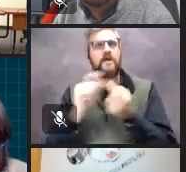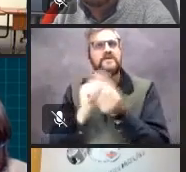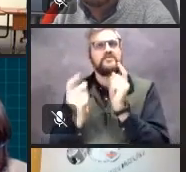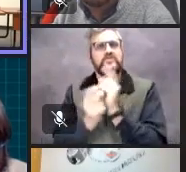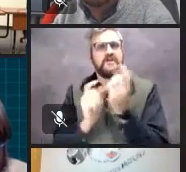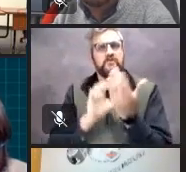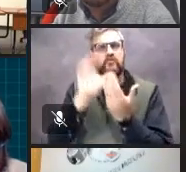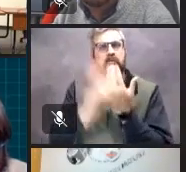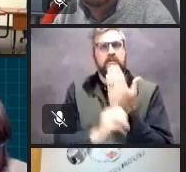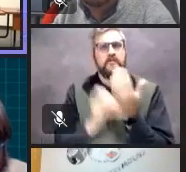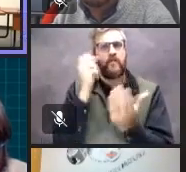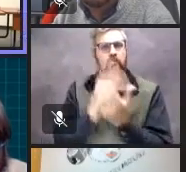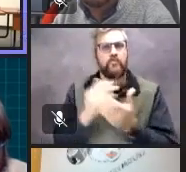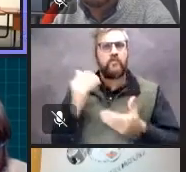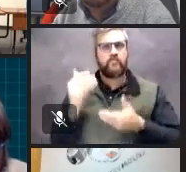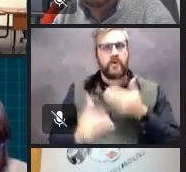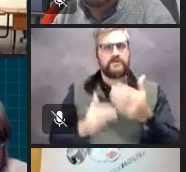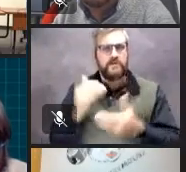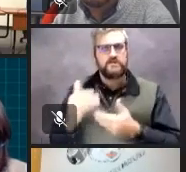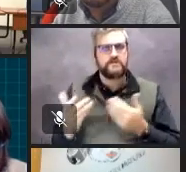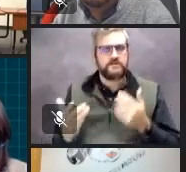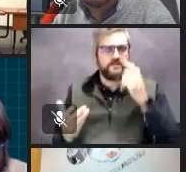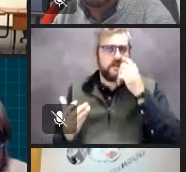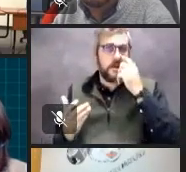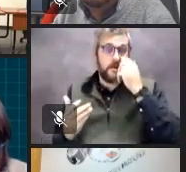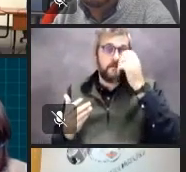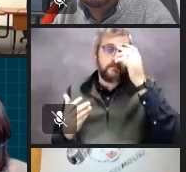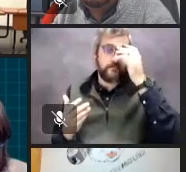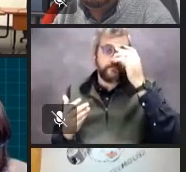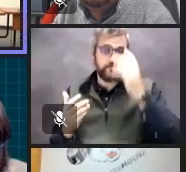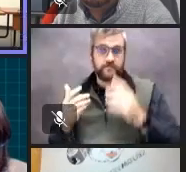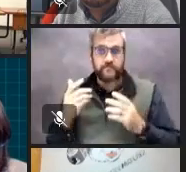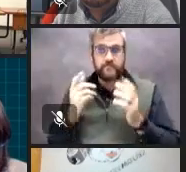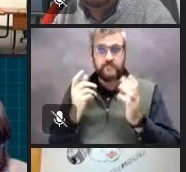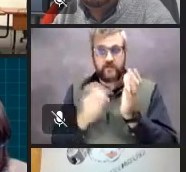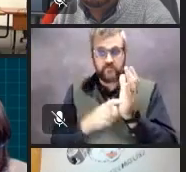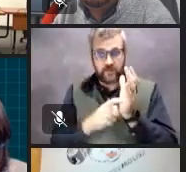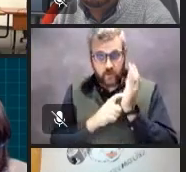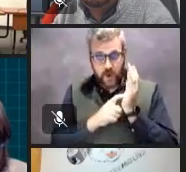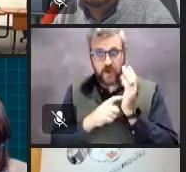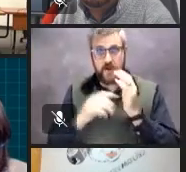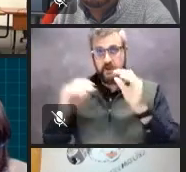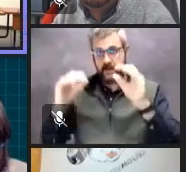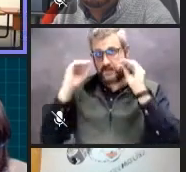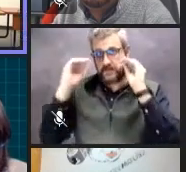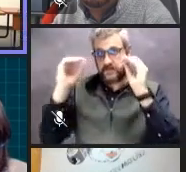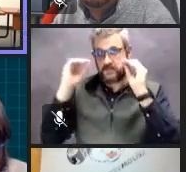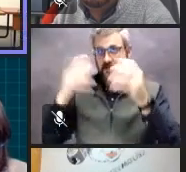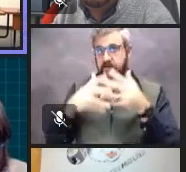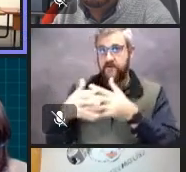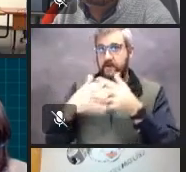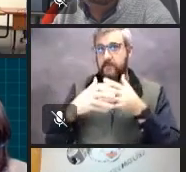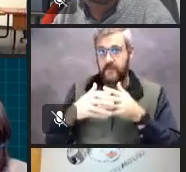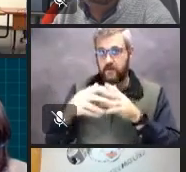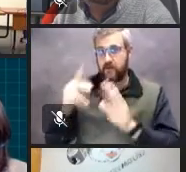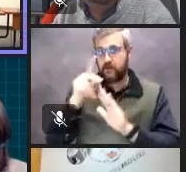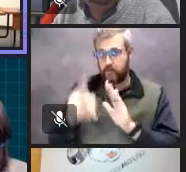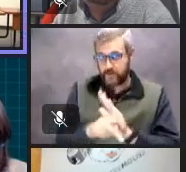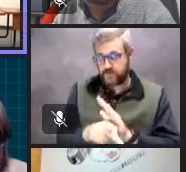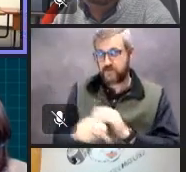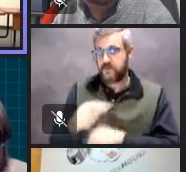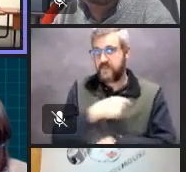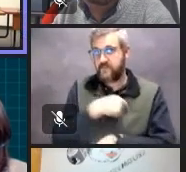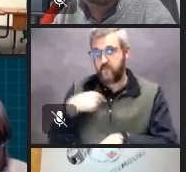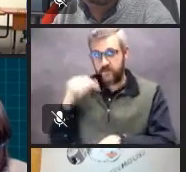approval process, and that required these teaching of American principles that we've worked to